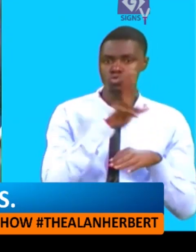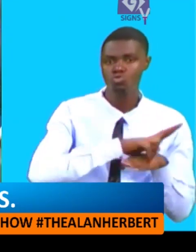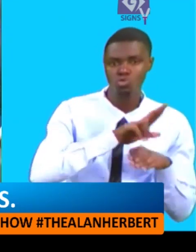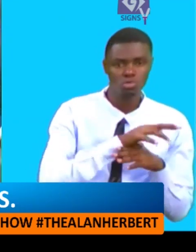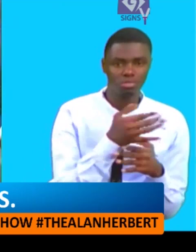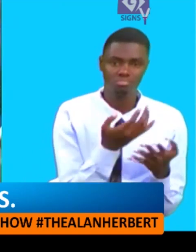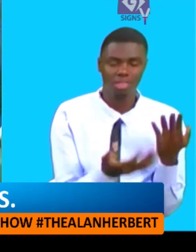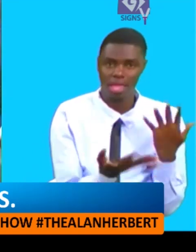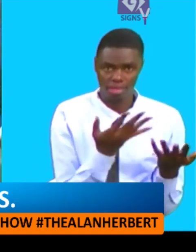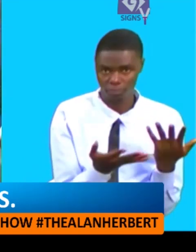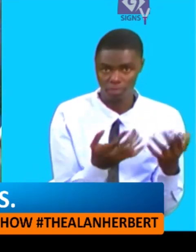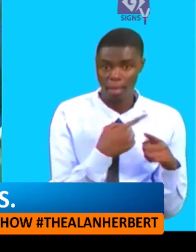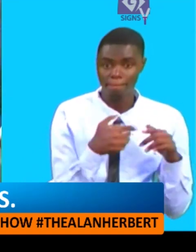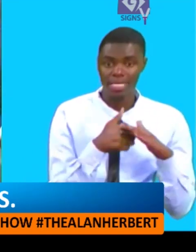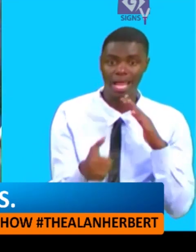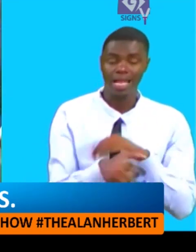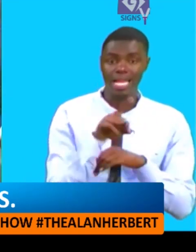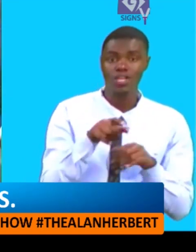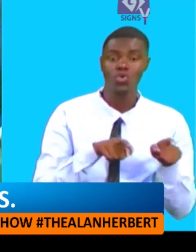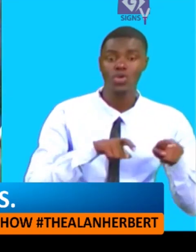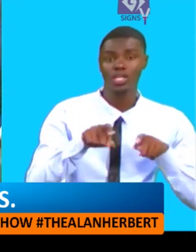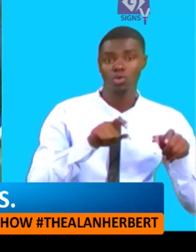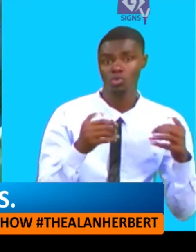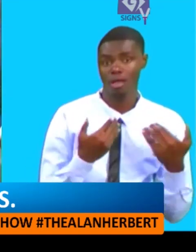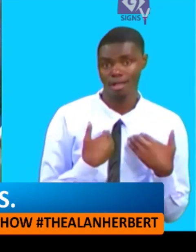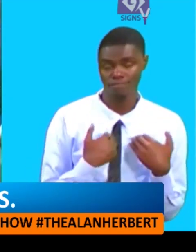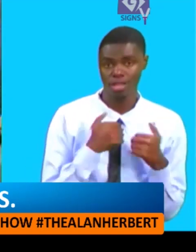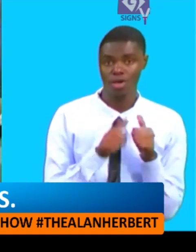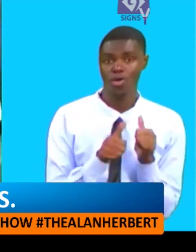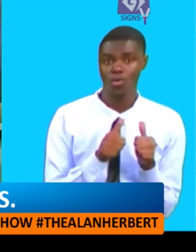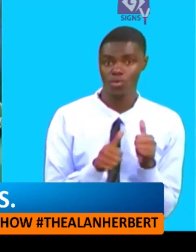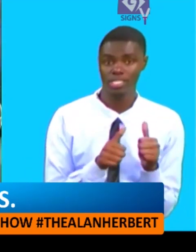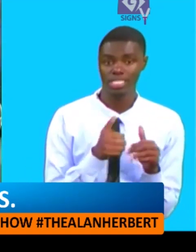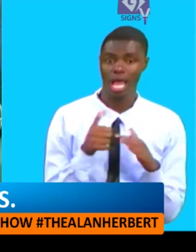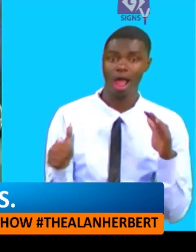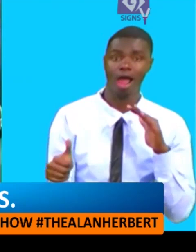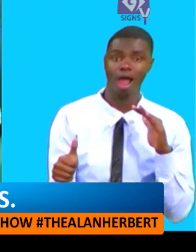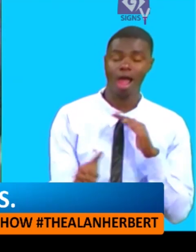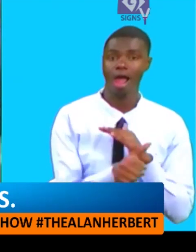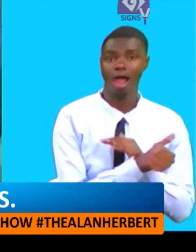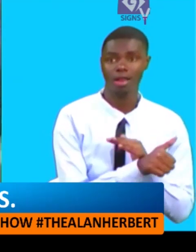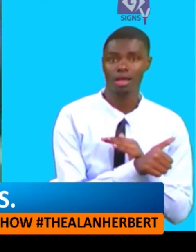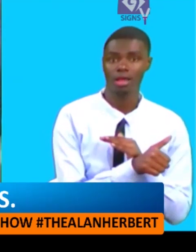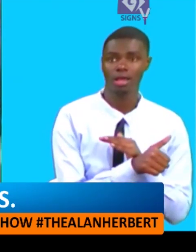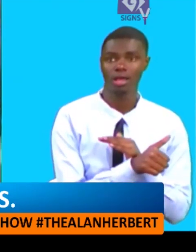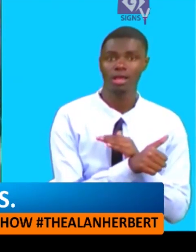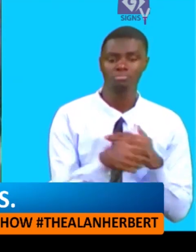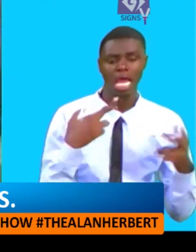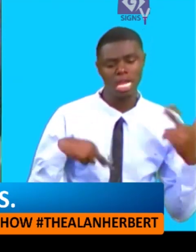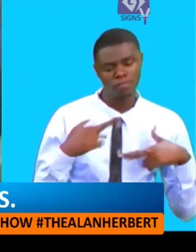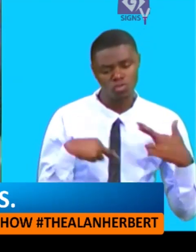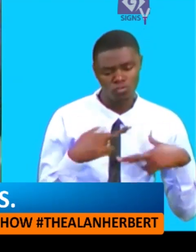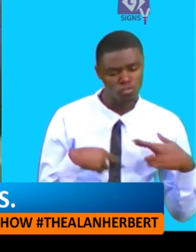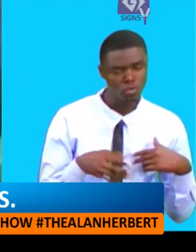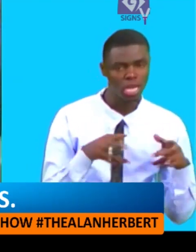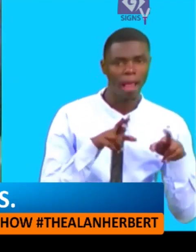either. But under the new regulations that we have, which are still under some kind of review going